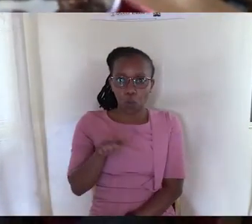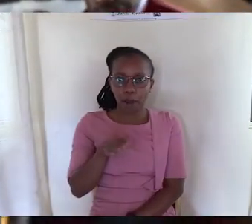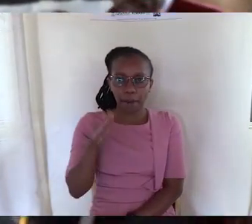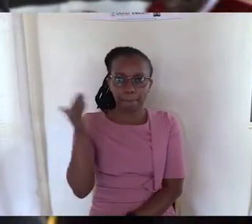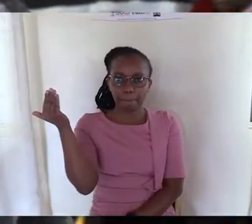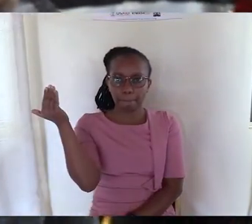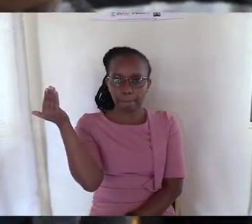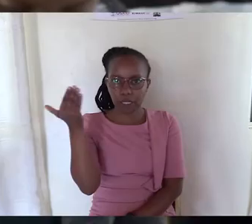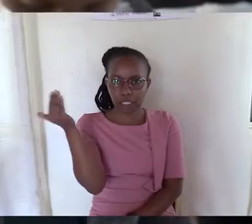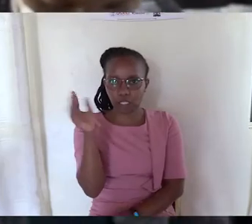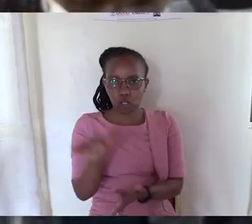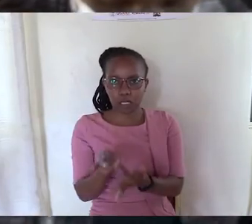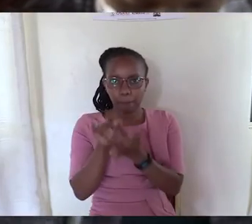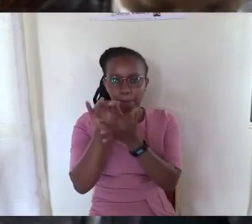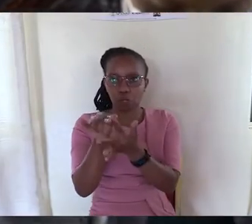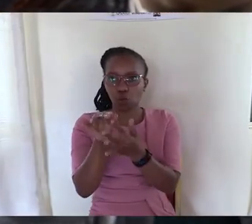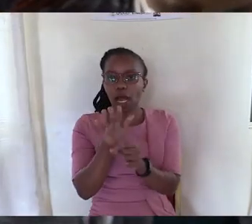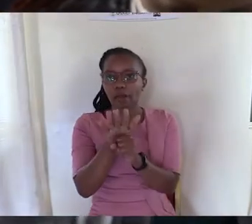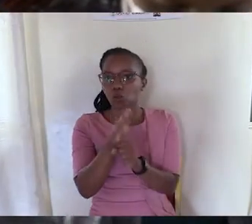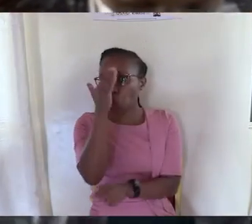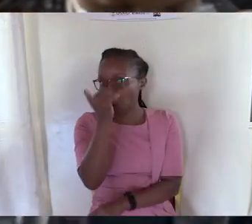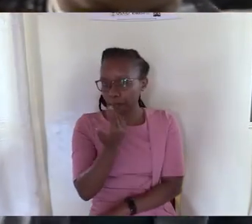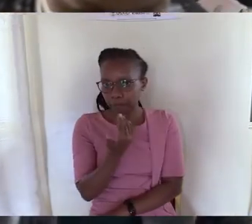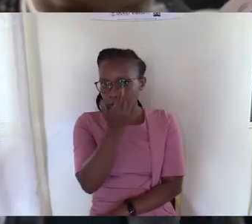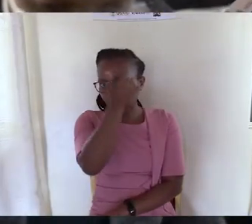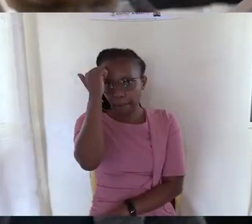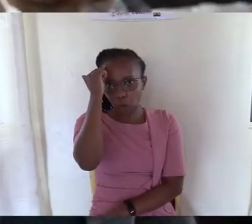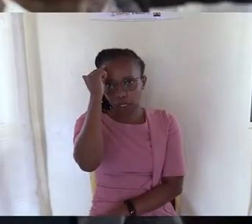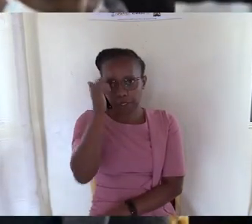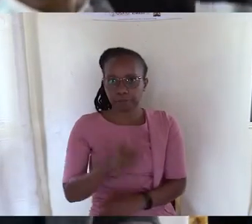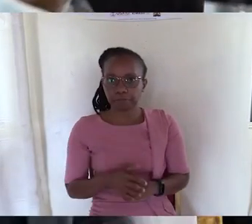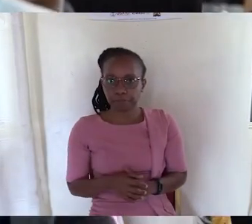kind. It's unique because I see